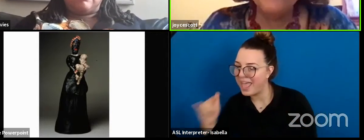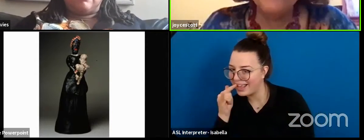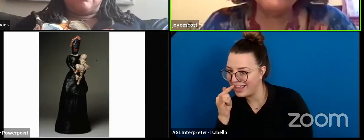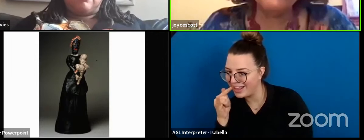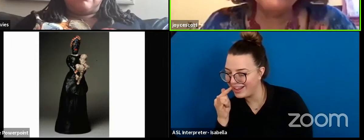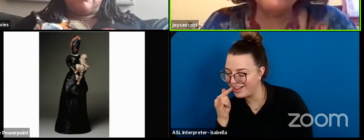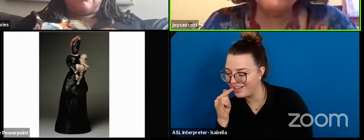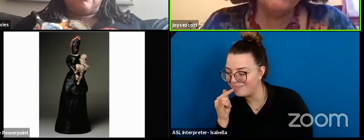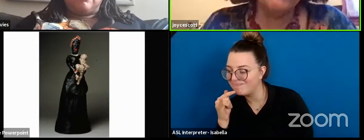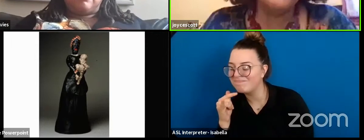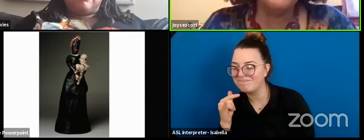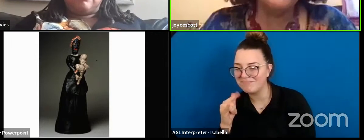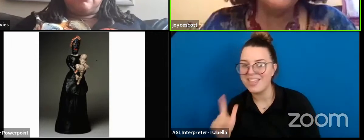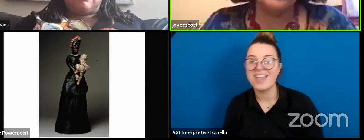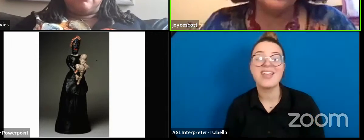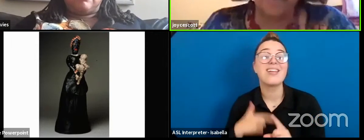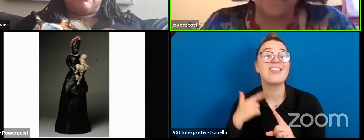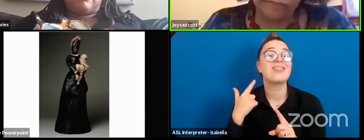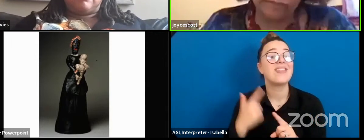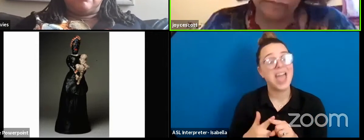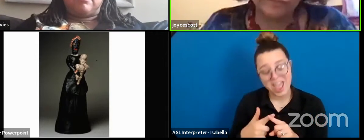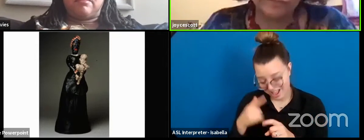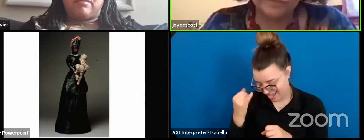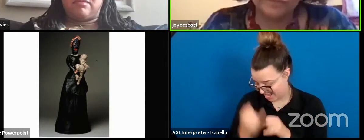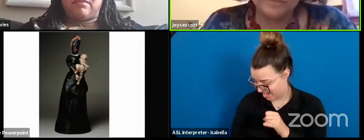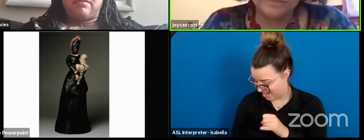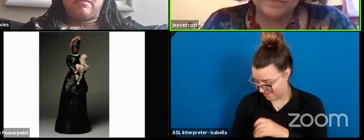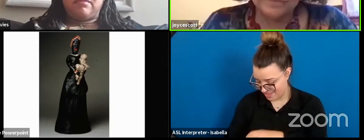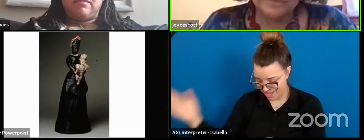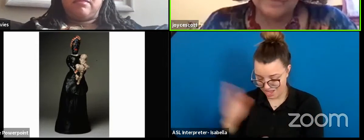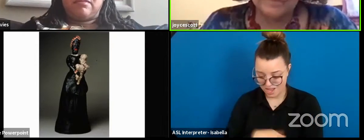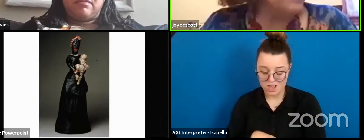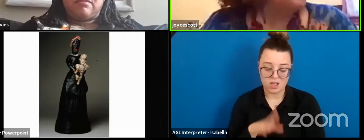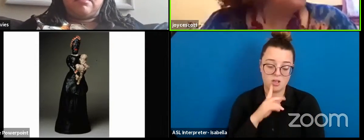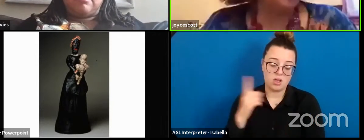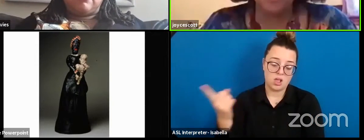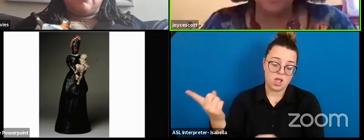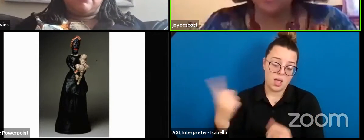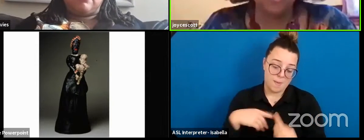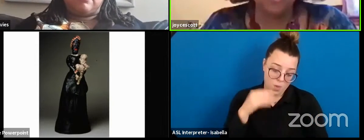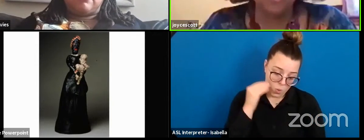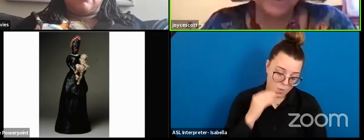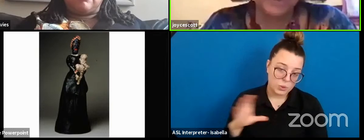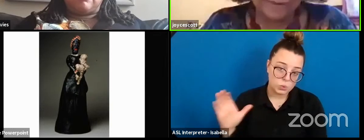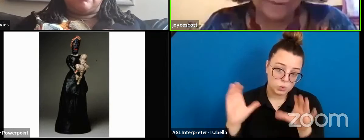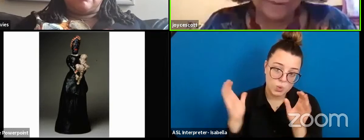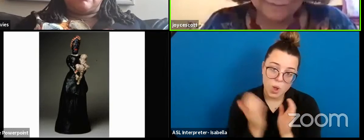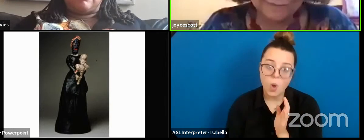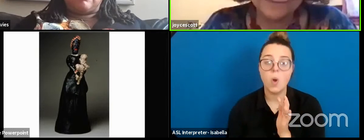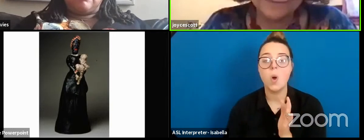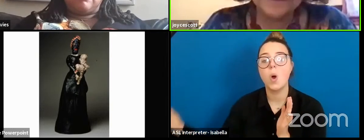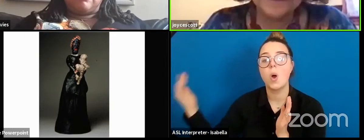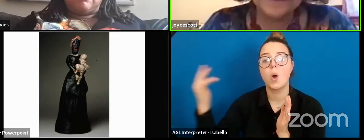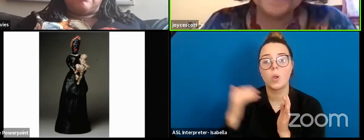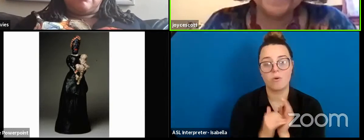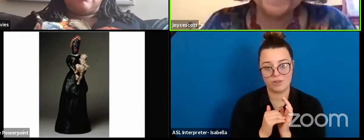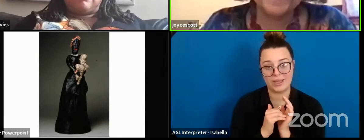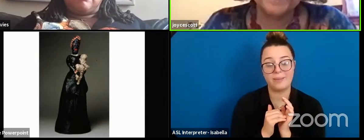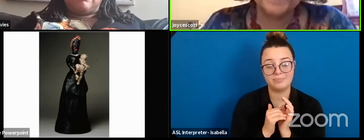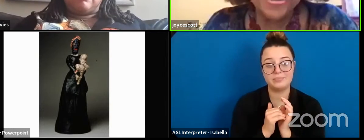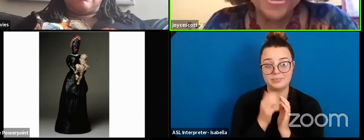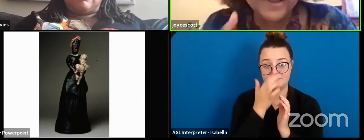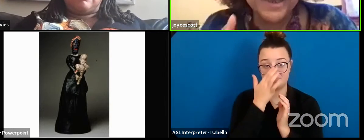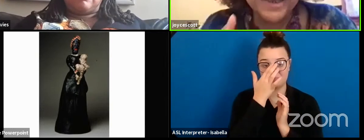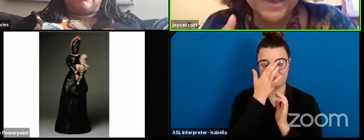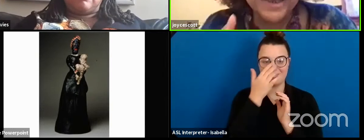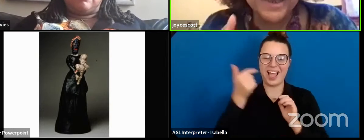And then she'd drag herself home and do it all over again. You know, I